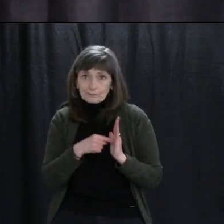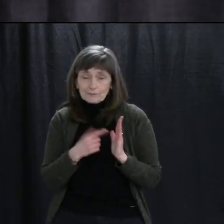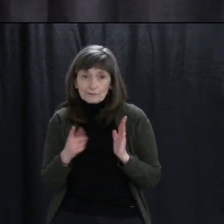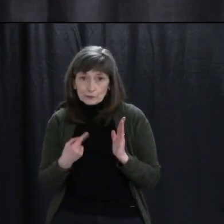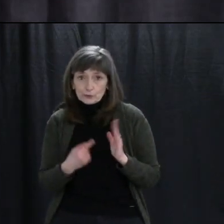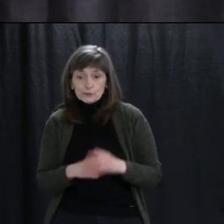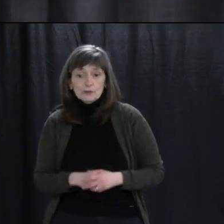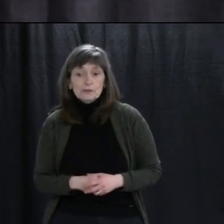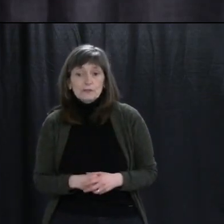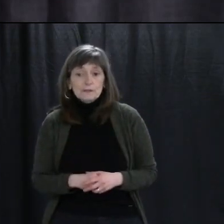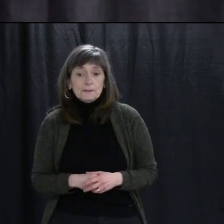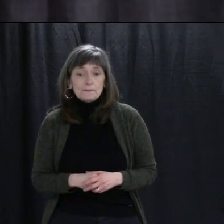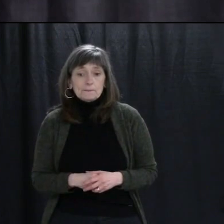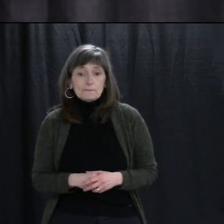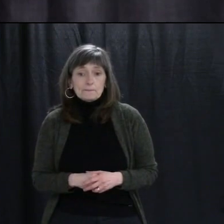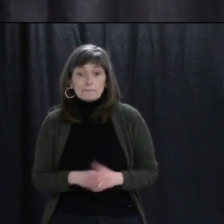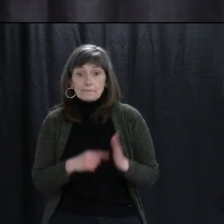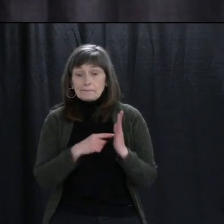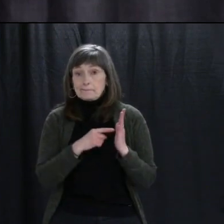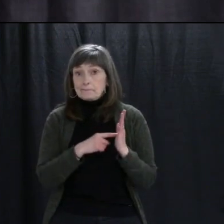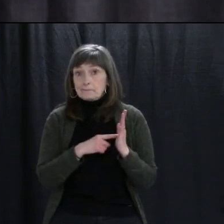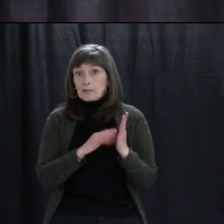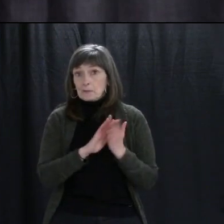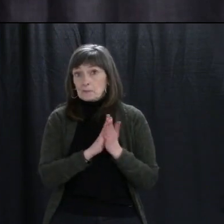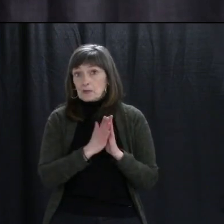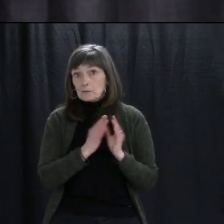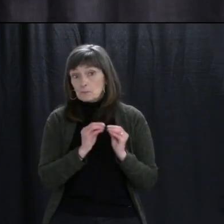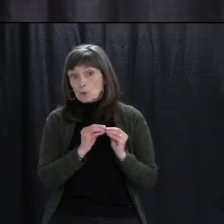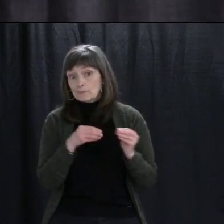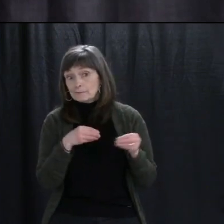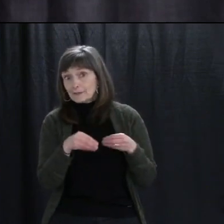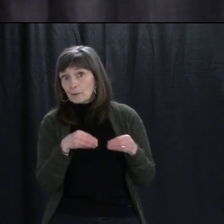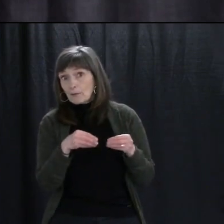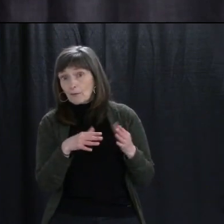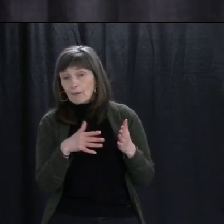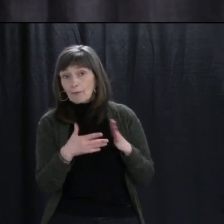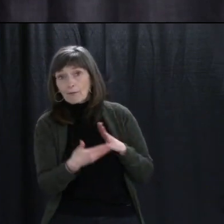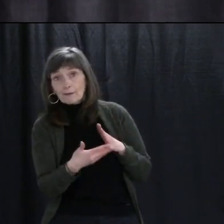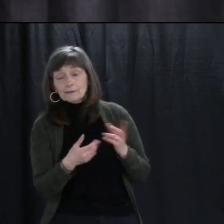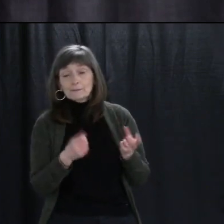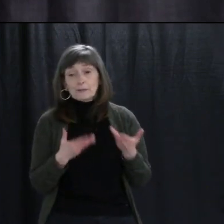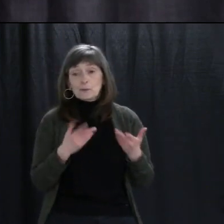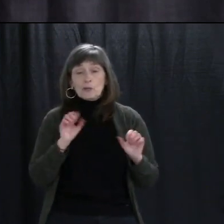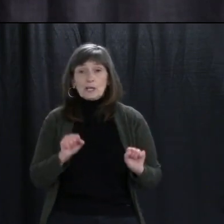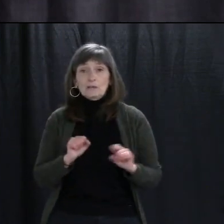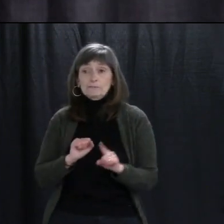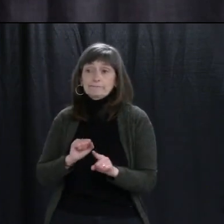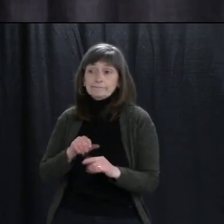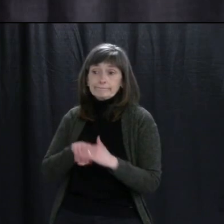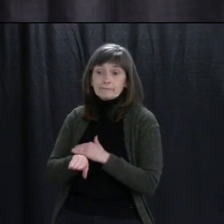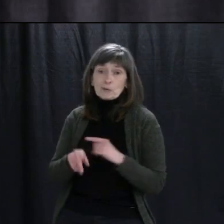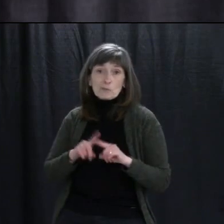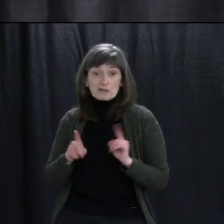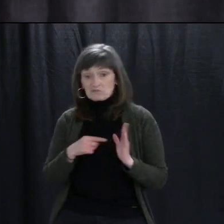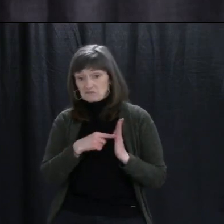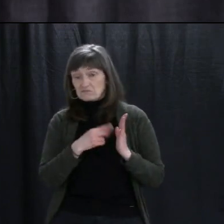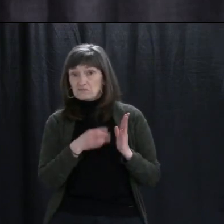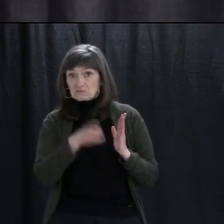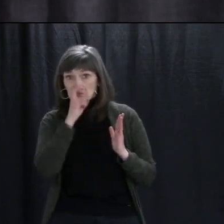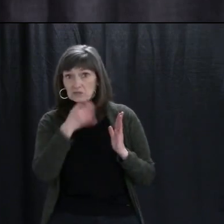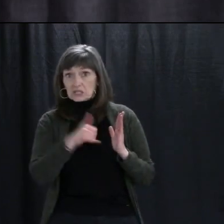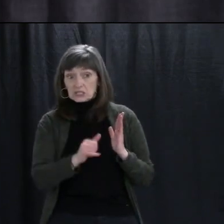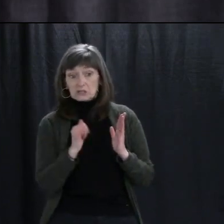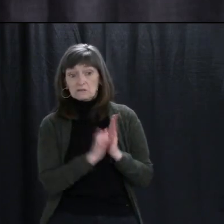until those opportunities are there, certainly we won't be availing